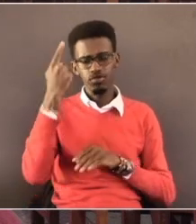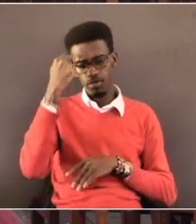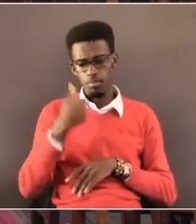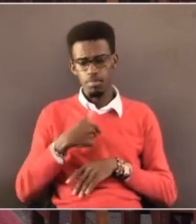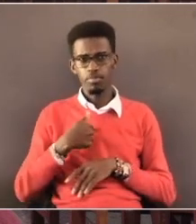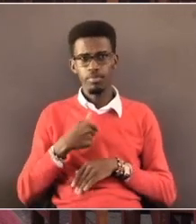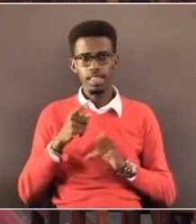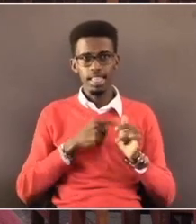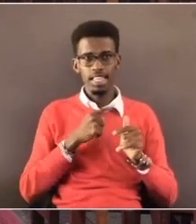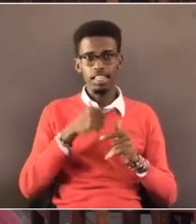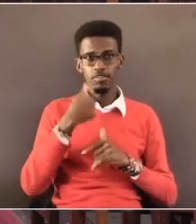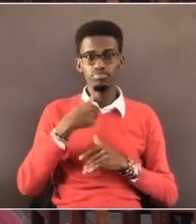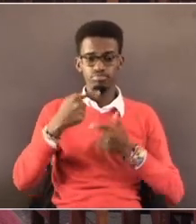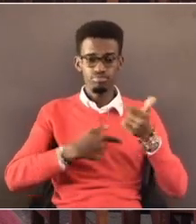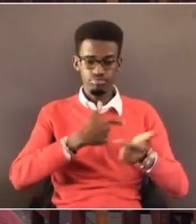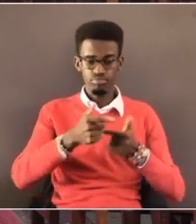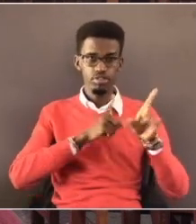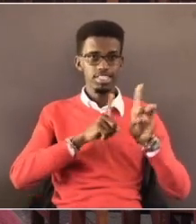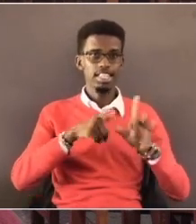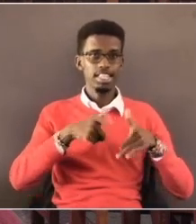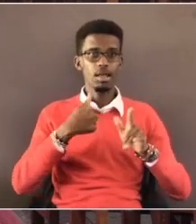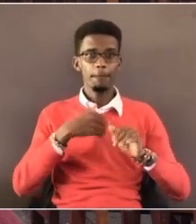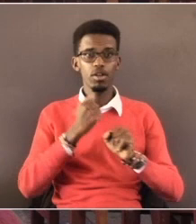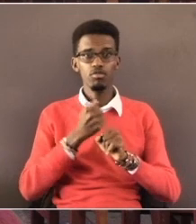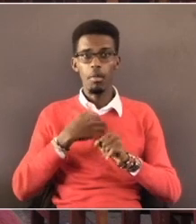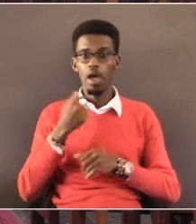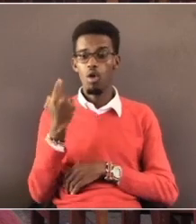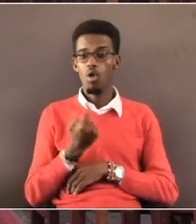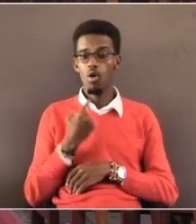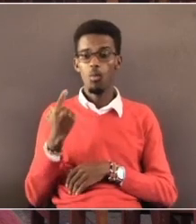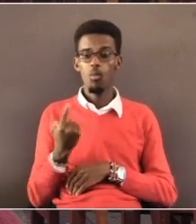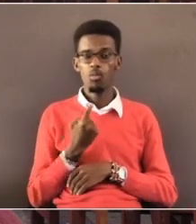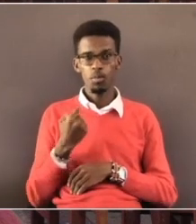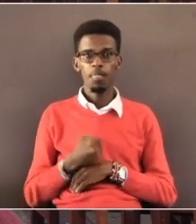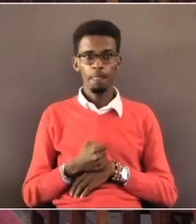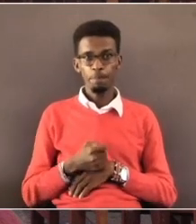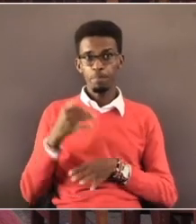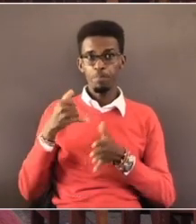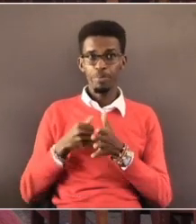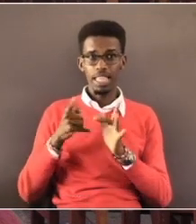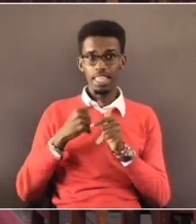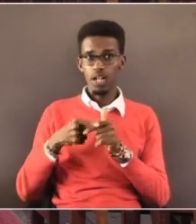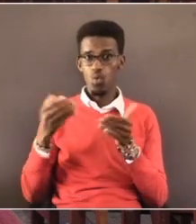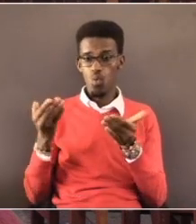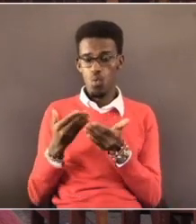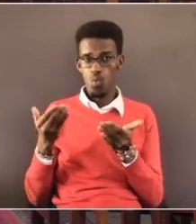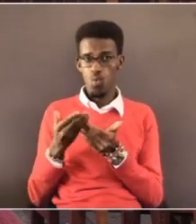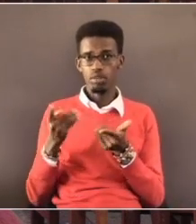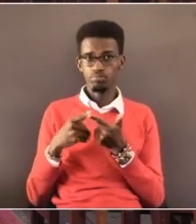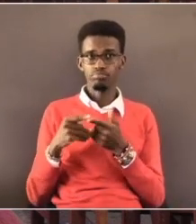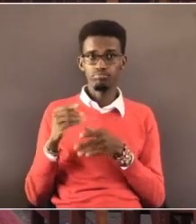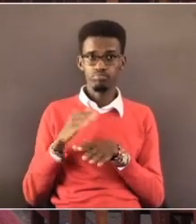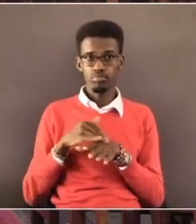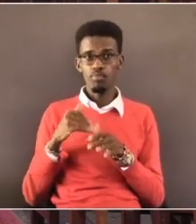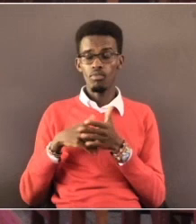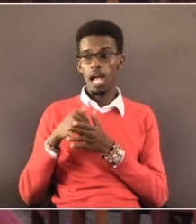me. And if I am to go on with this journey, let me do it solo. It is an aspect of calling out